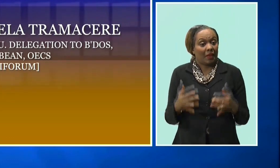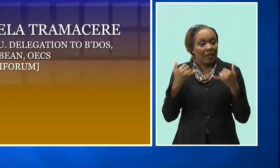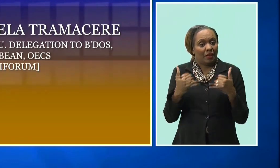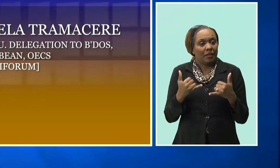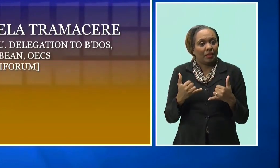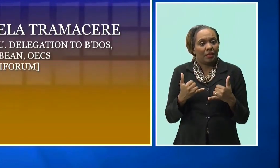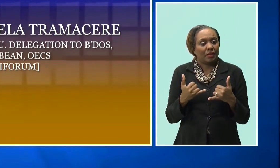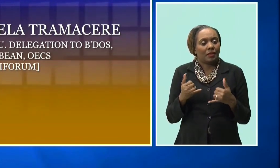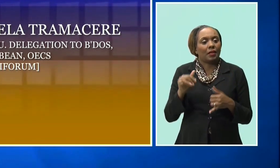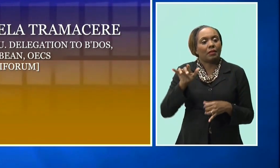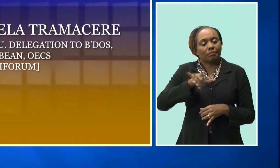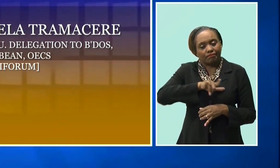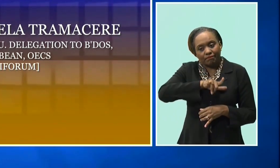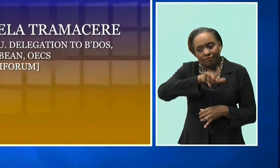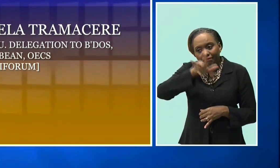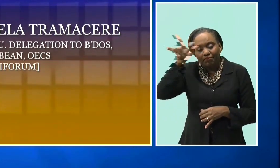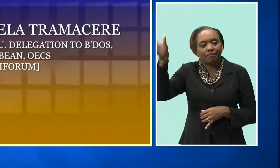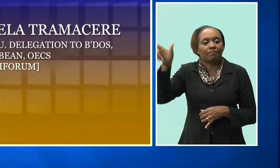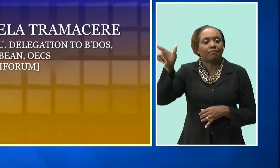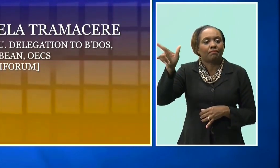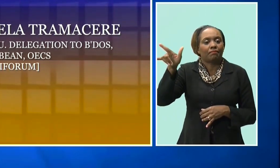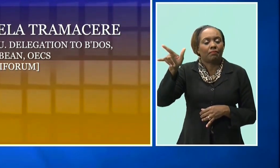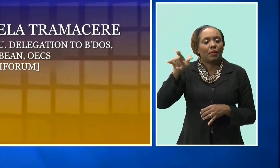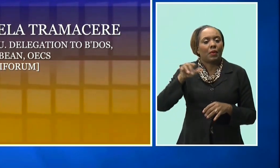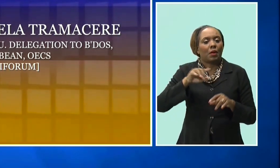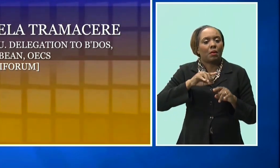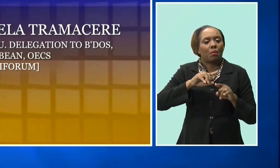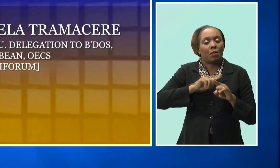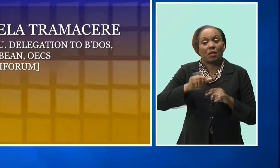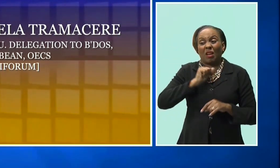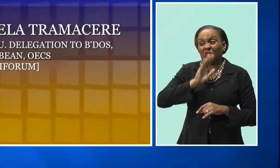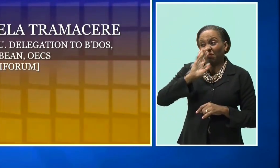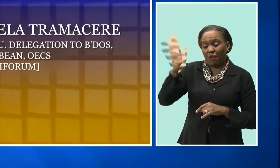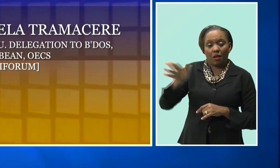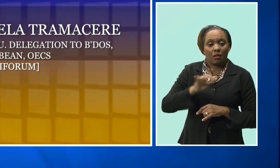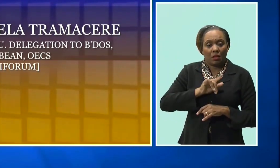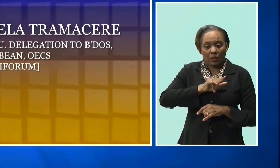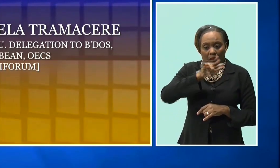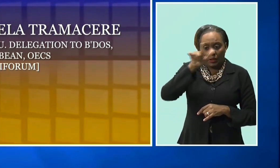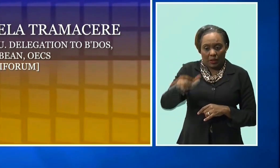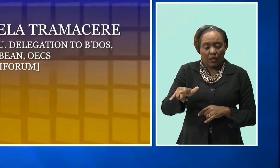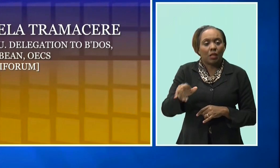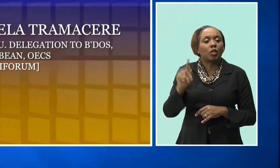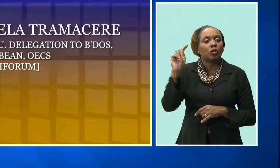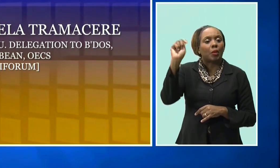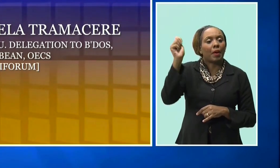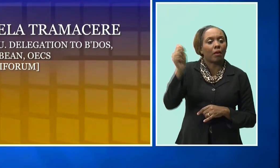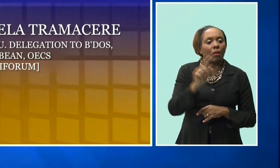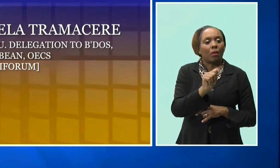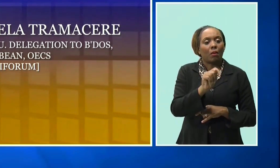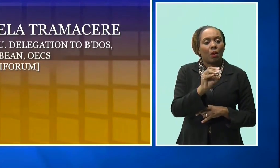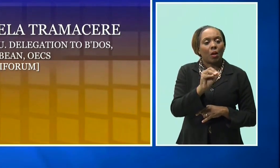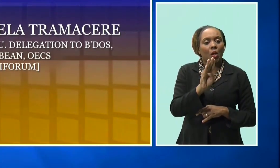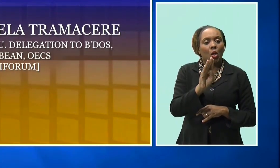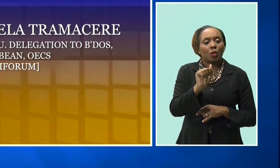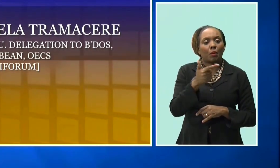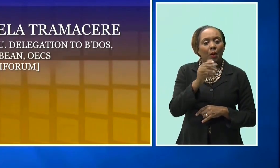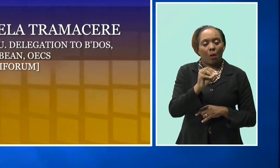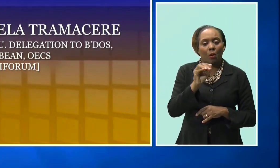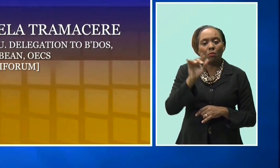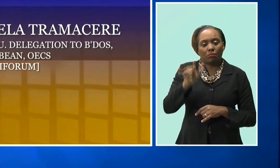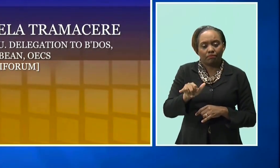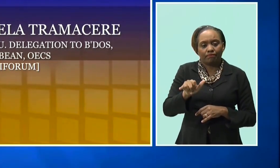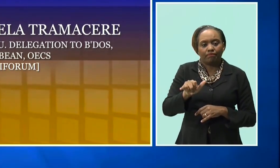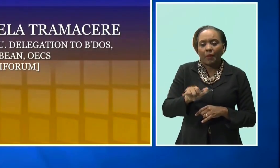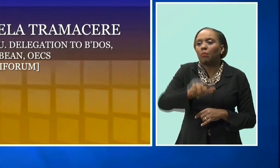leaving Barbados, stopping over in Tobago to pick up all the Europeans in Trinidad and